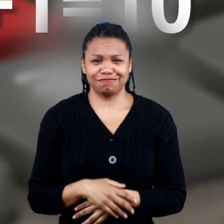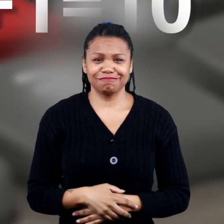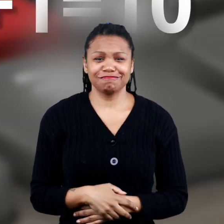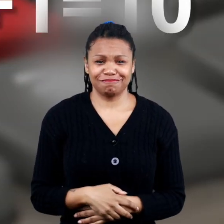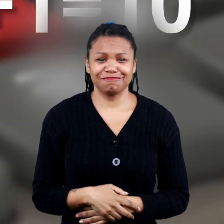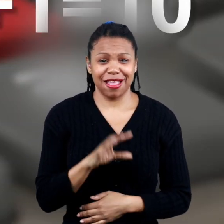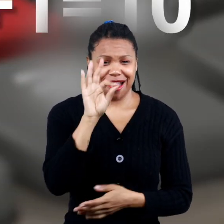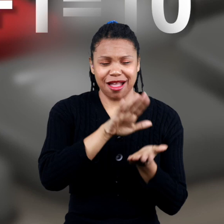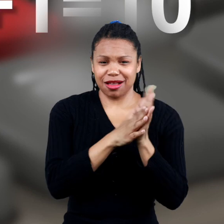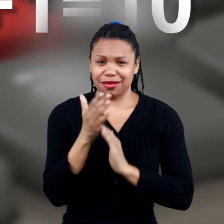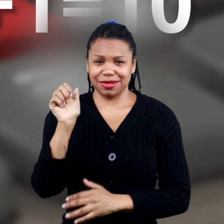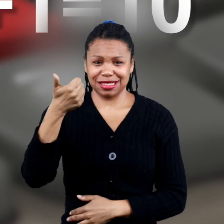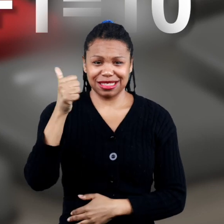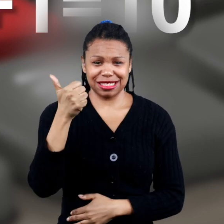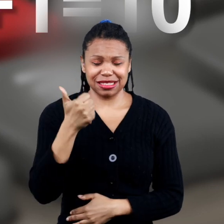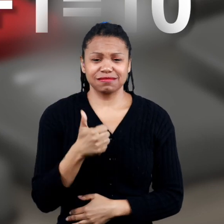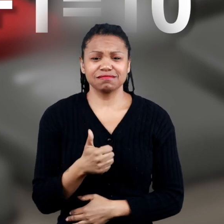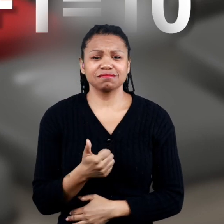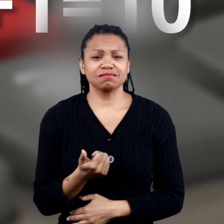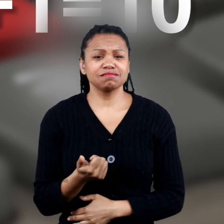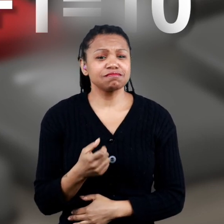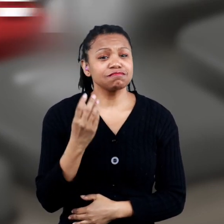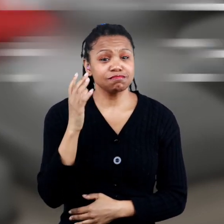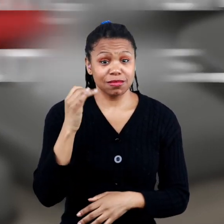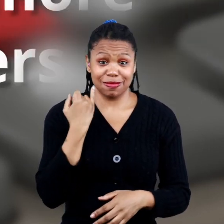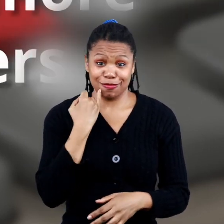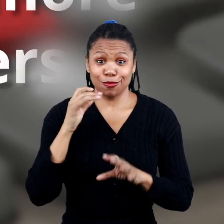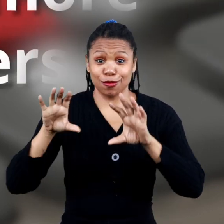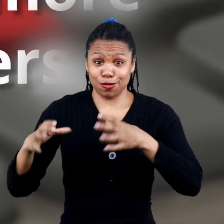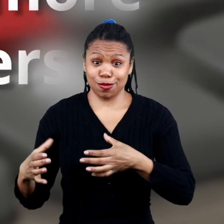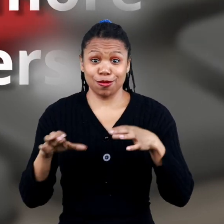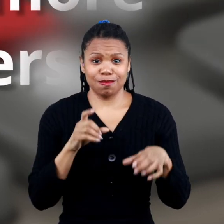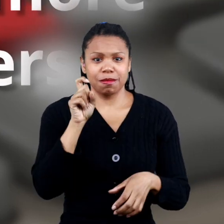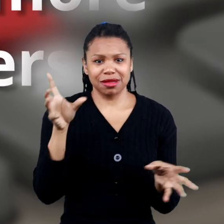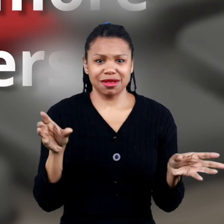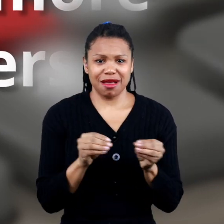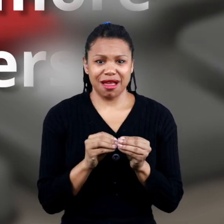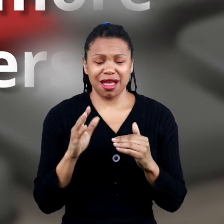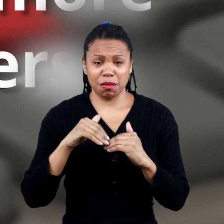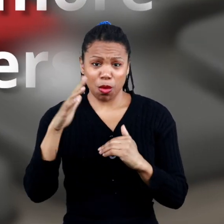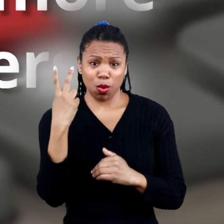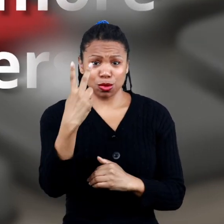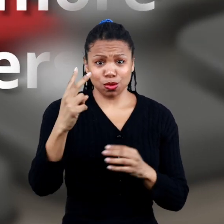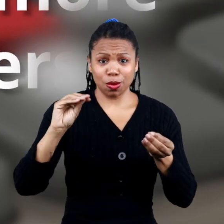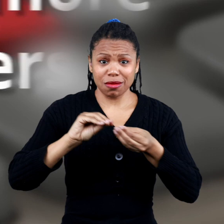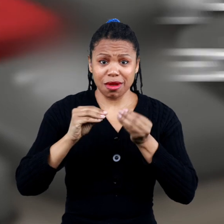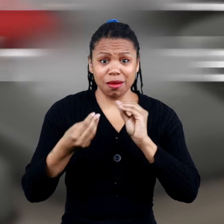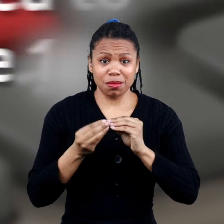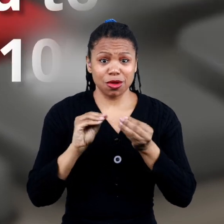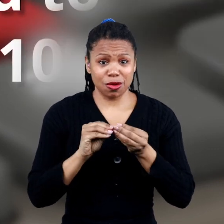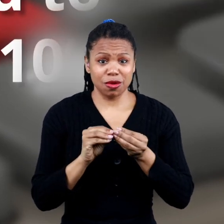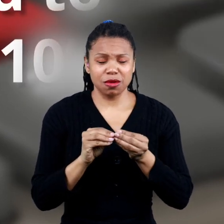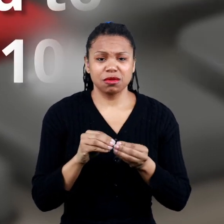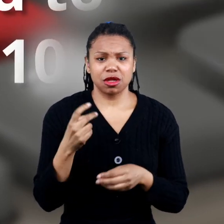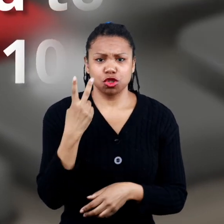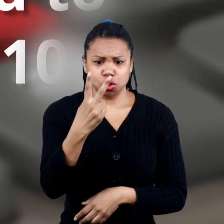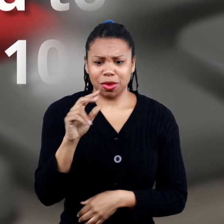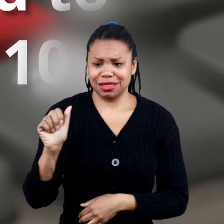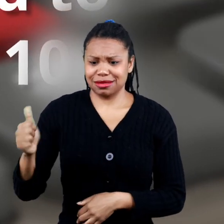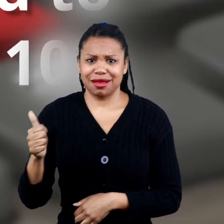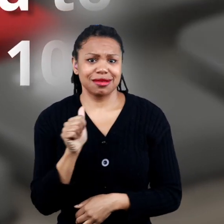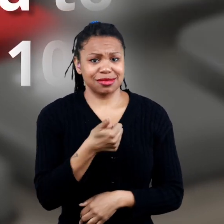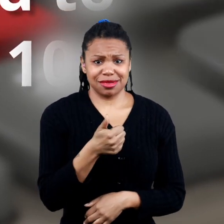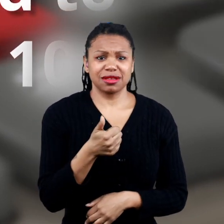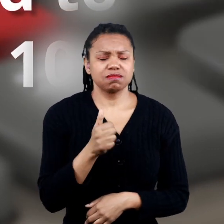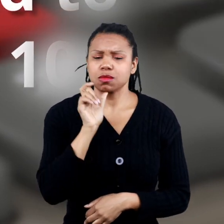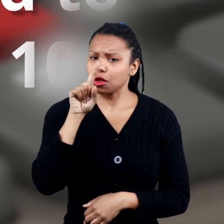nines are changed to tens. And one more thing. If you're regrouping and you need to add more than two numbers, you might end up